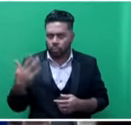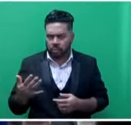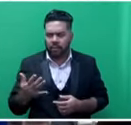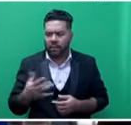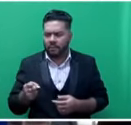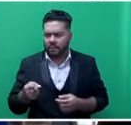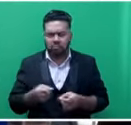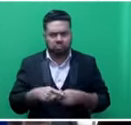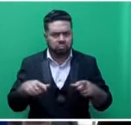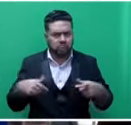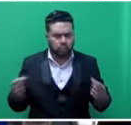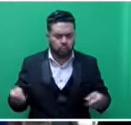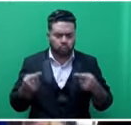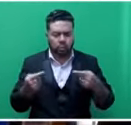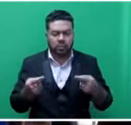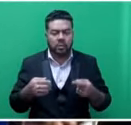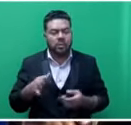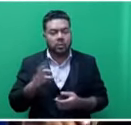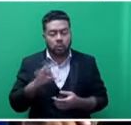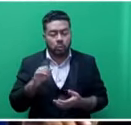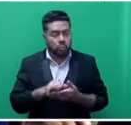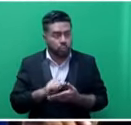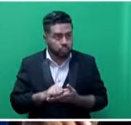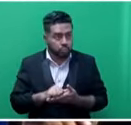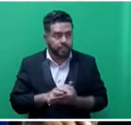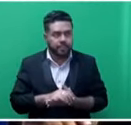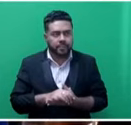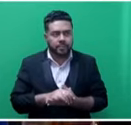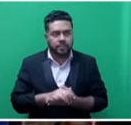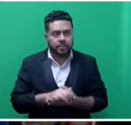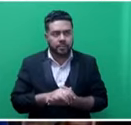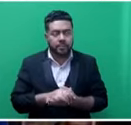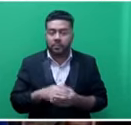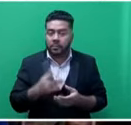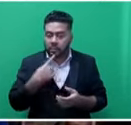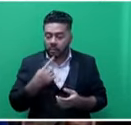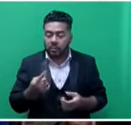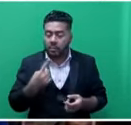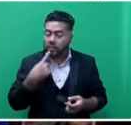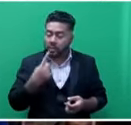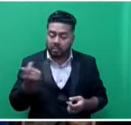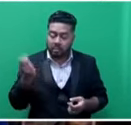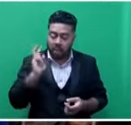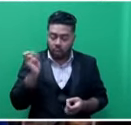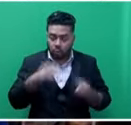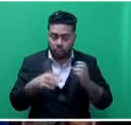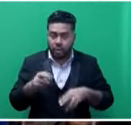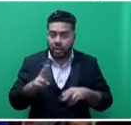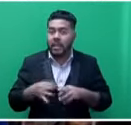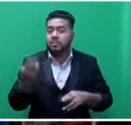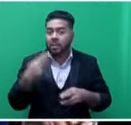Disputed Returns, it's unfortunate to say the least. As I had said in my contribution in the last session, February, the